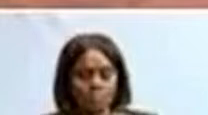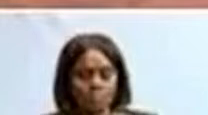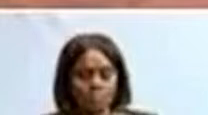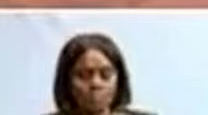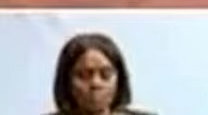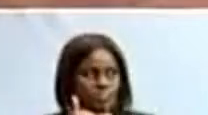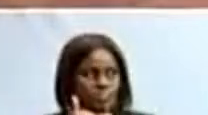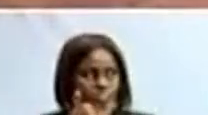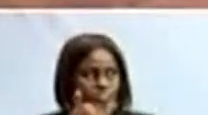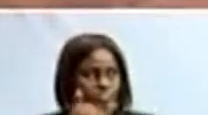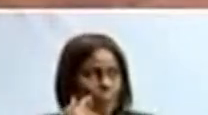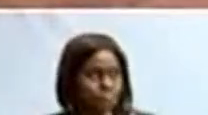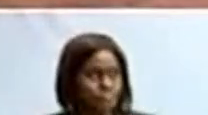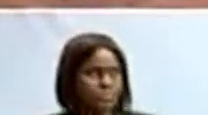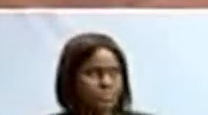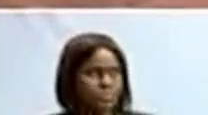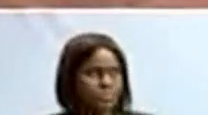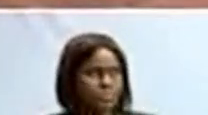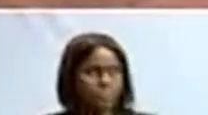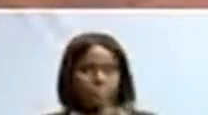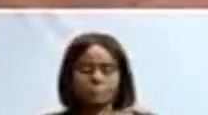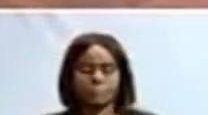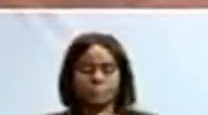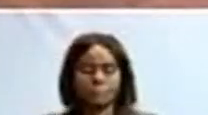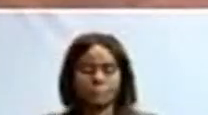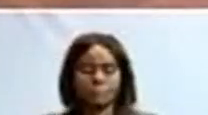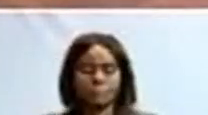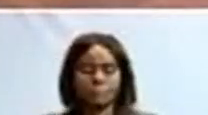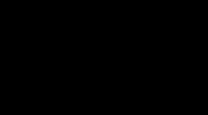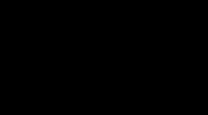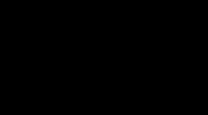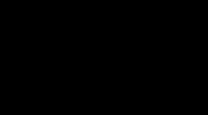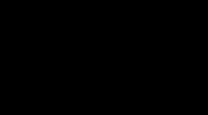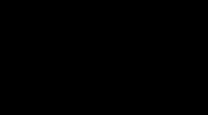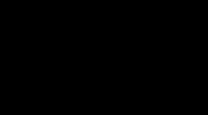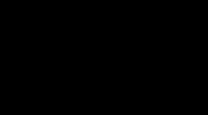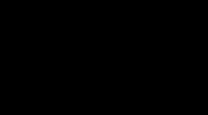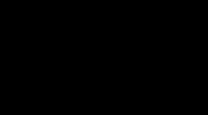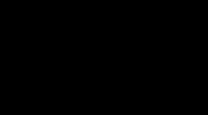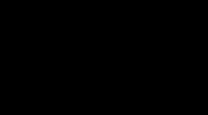Cause of query. Management wishes to acknowledge